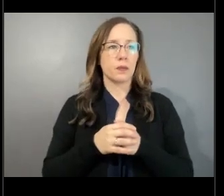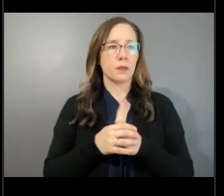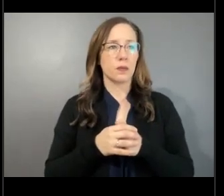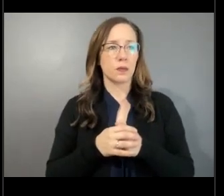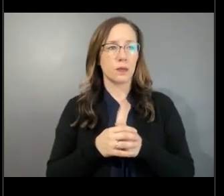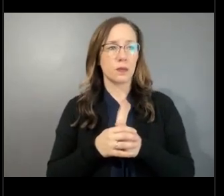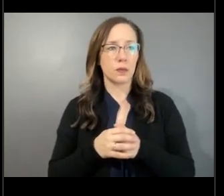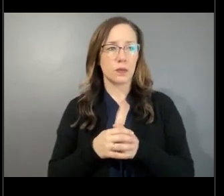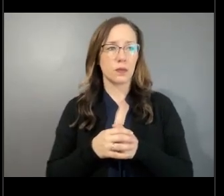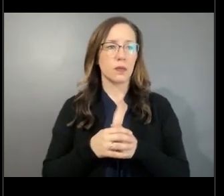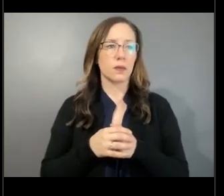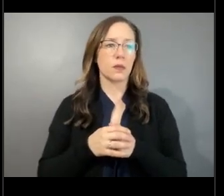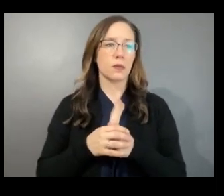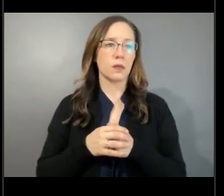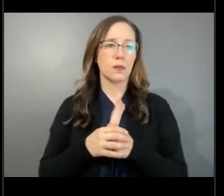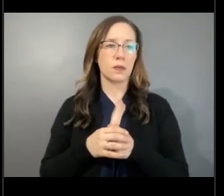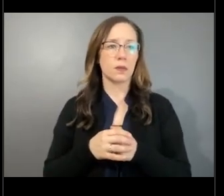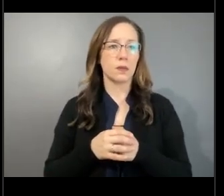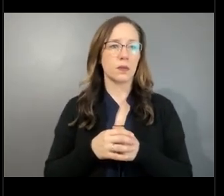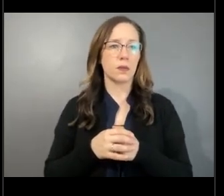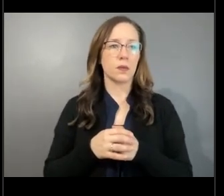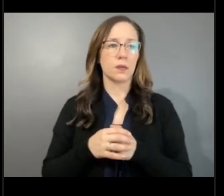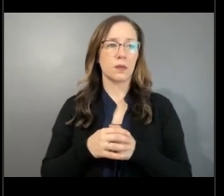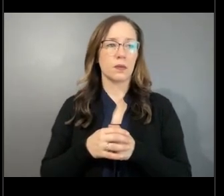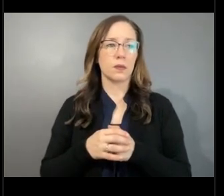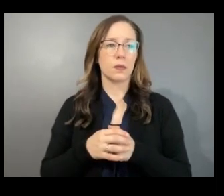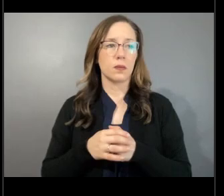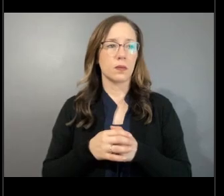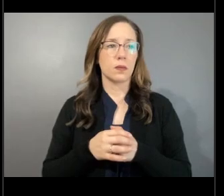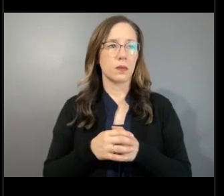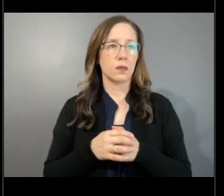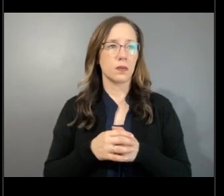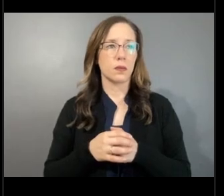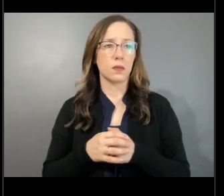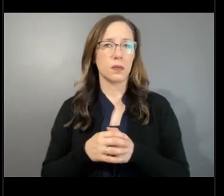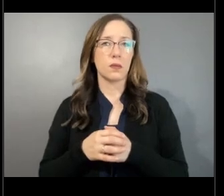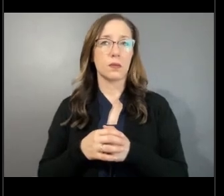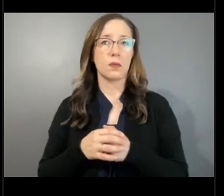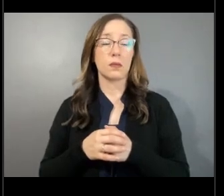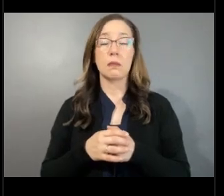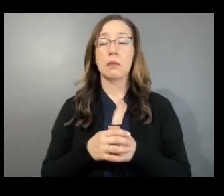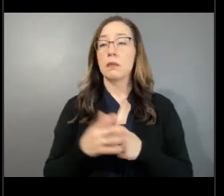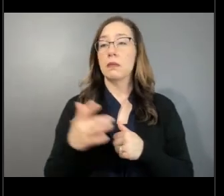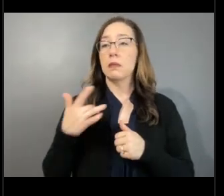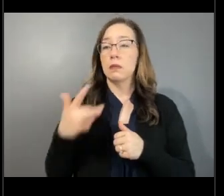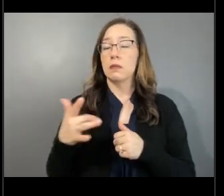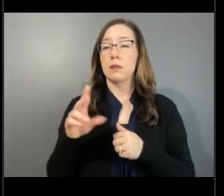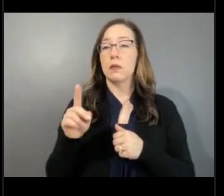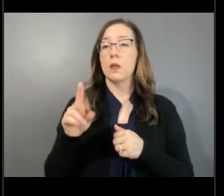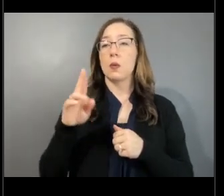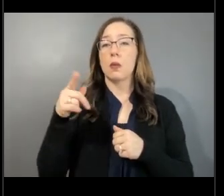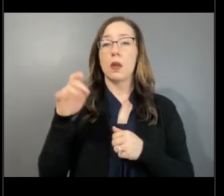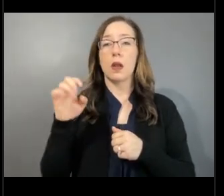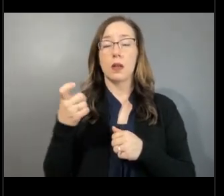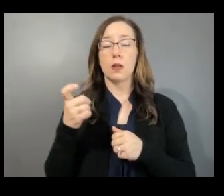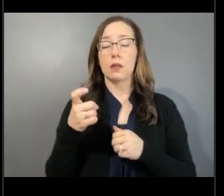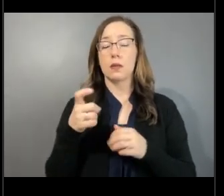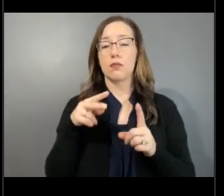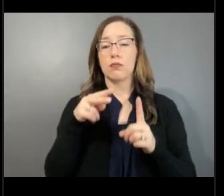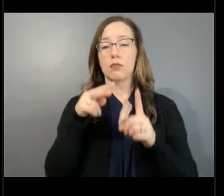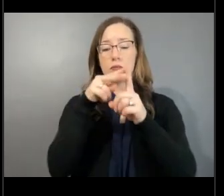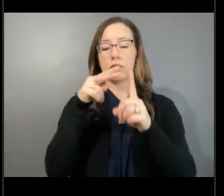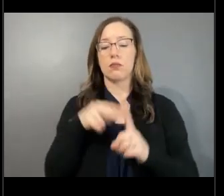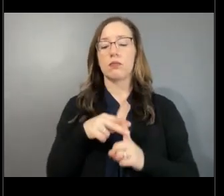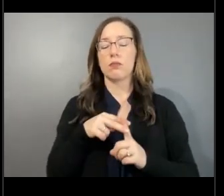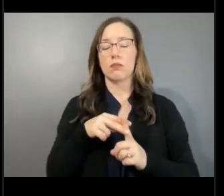inches for increased access. When a typical duplex outlet is used,